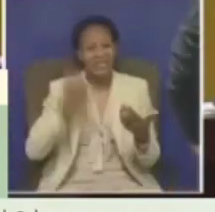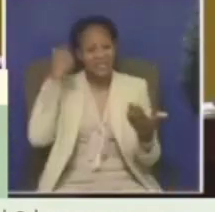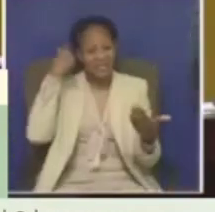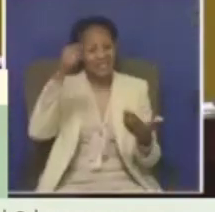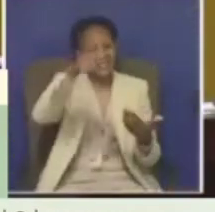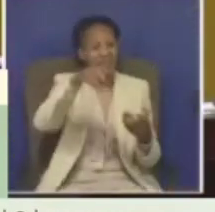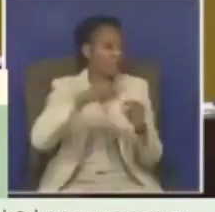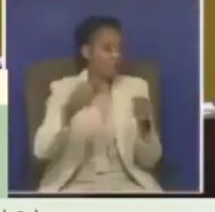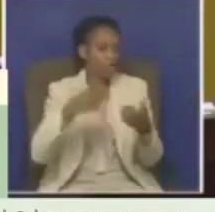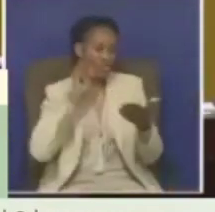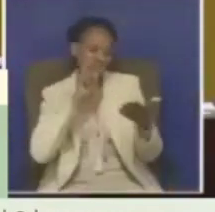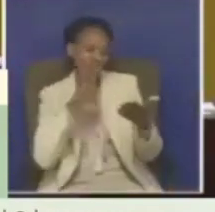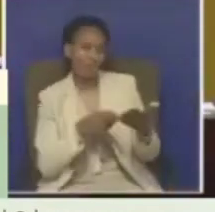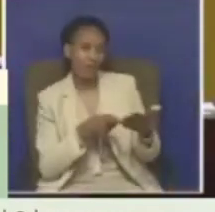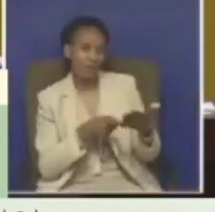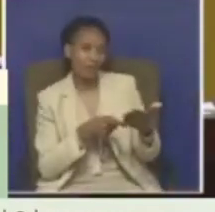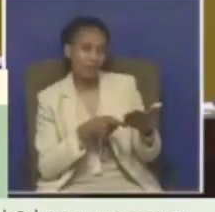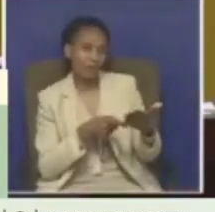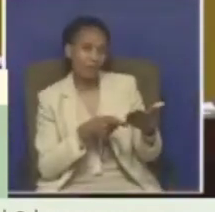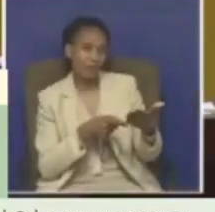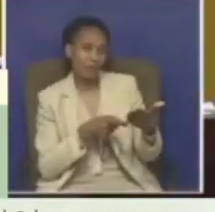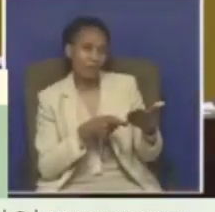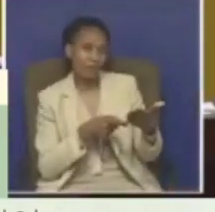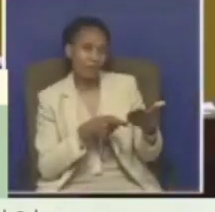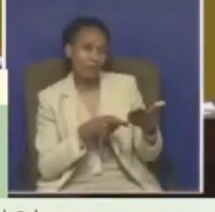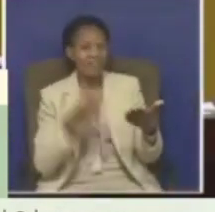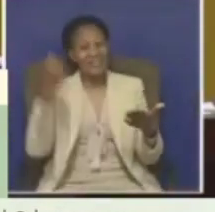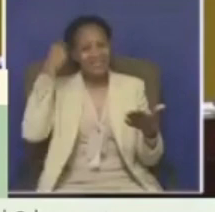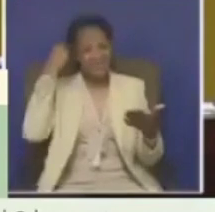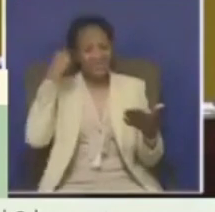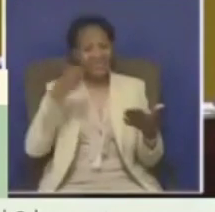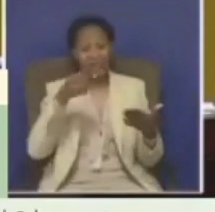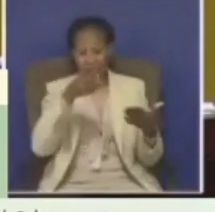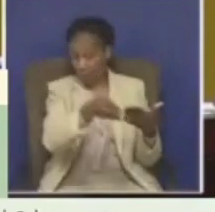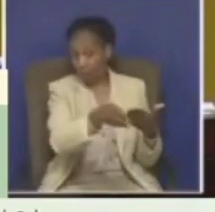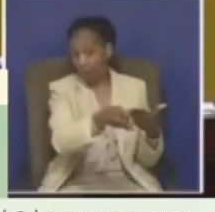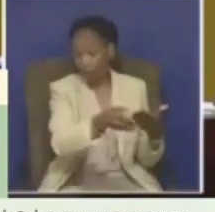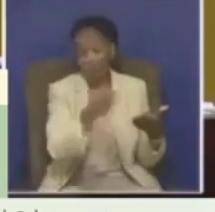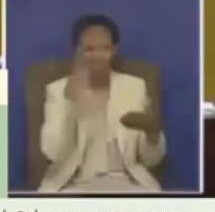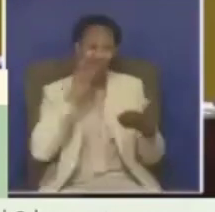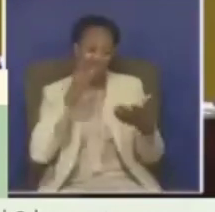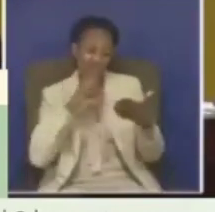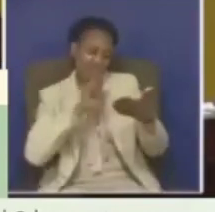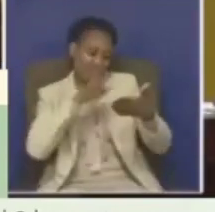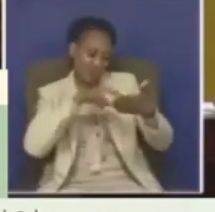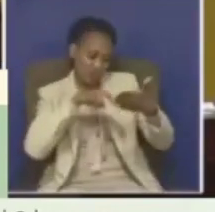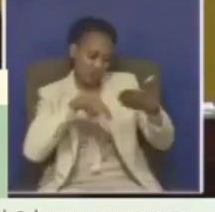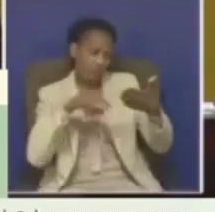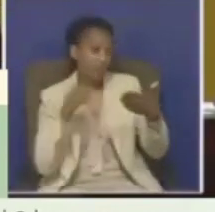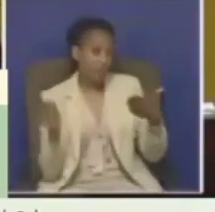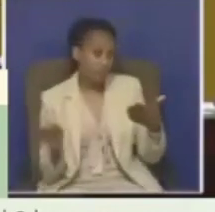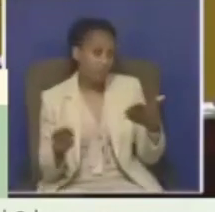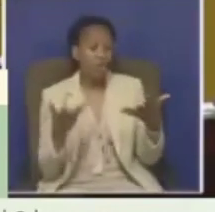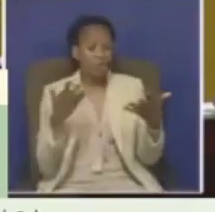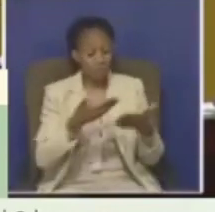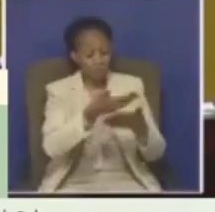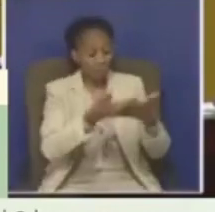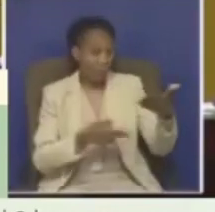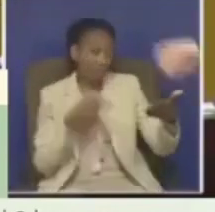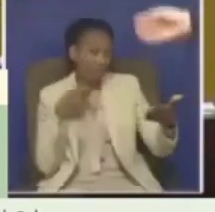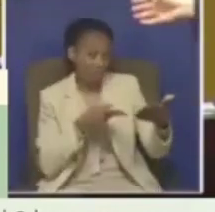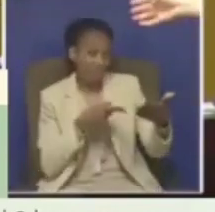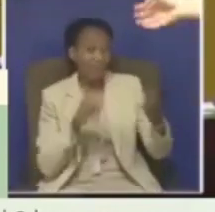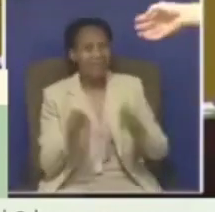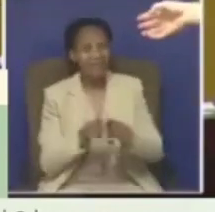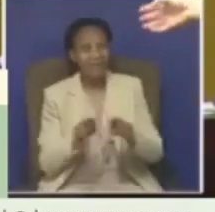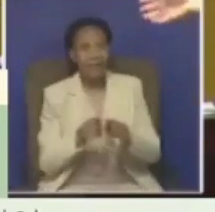secretary or the secretary available in the House. And the amendment was then